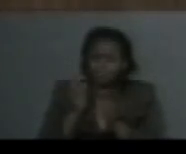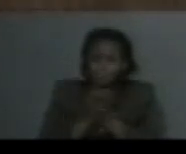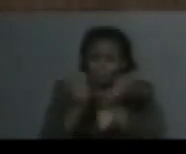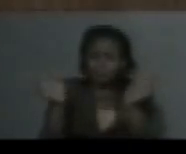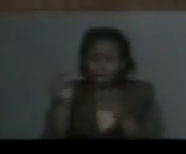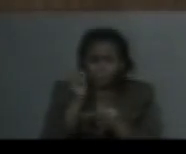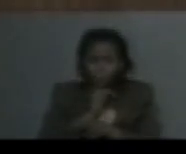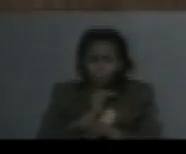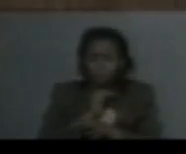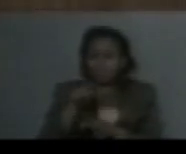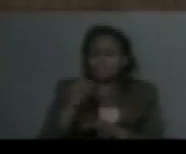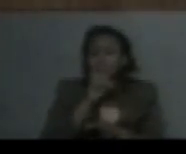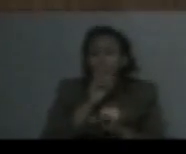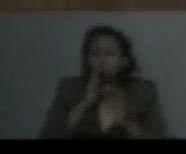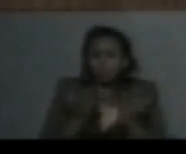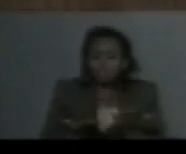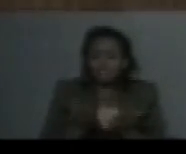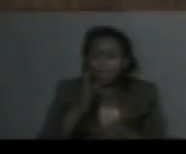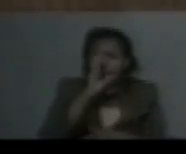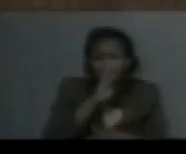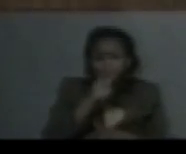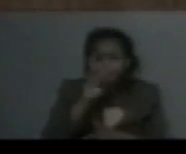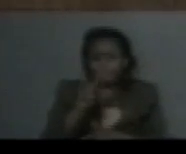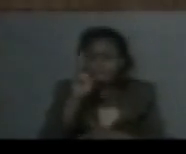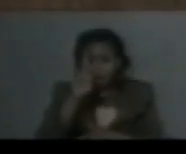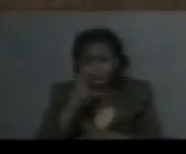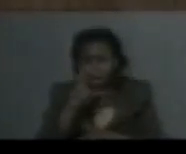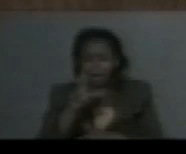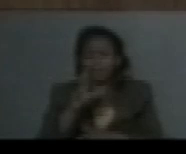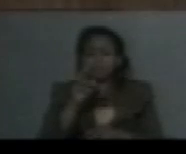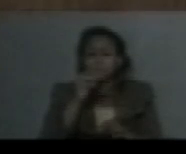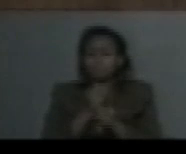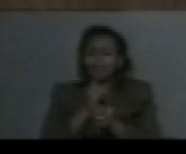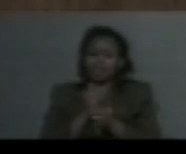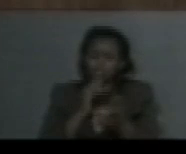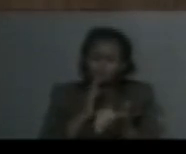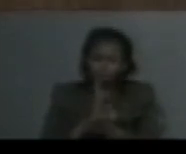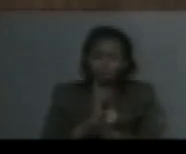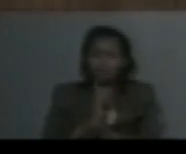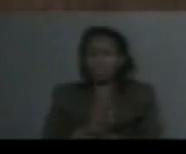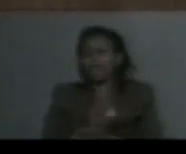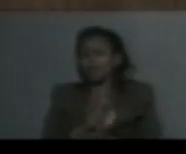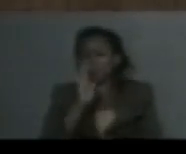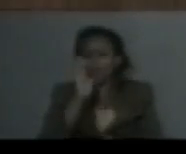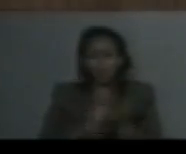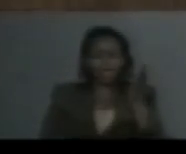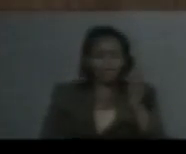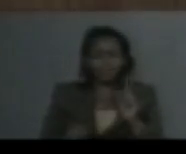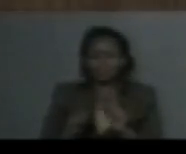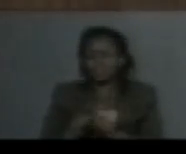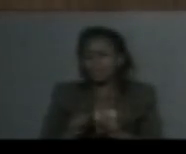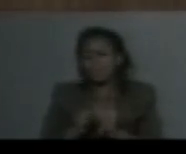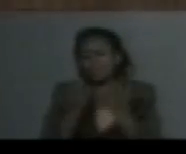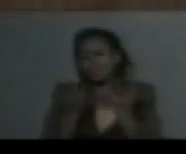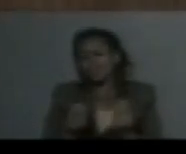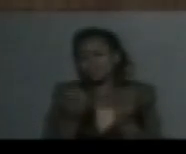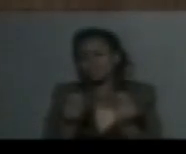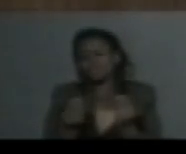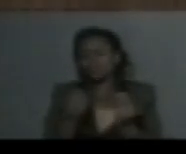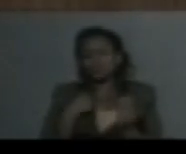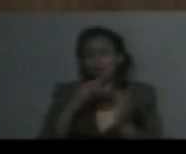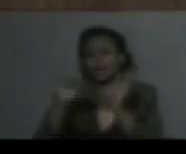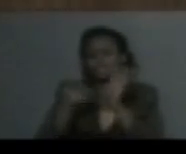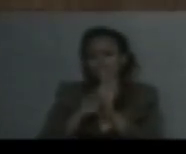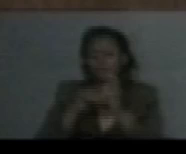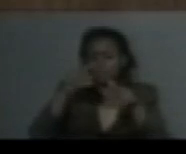by stating that BVR ensures quick and precise voter identification, and it is